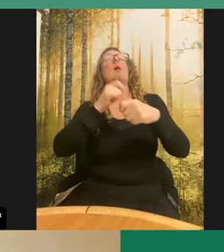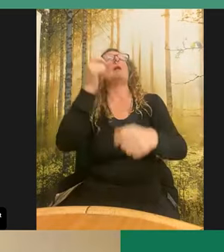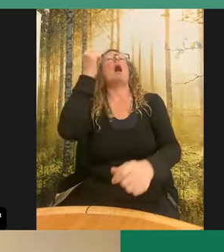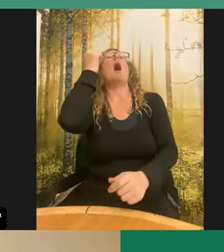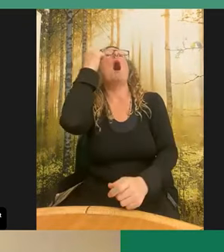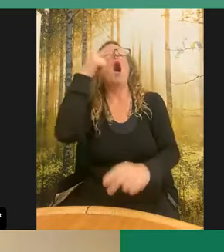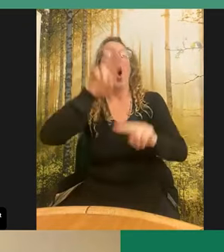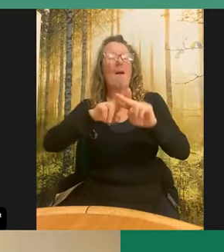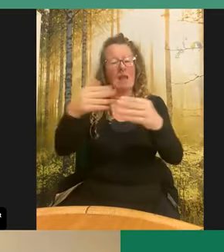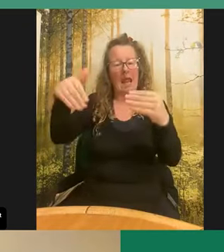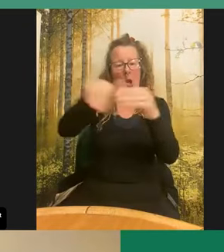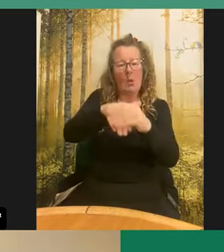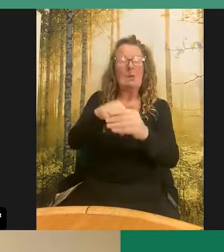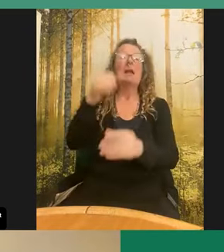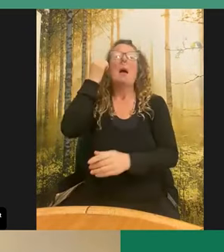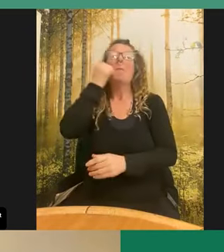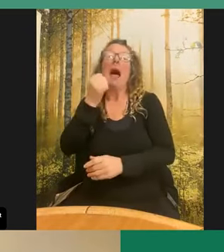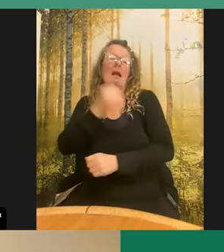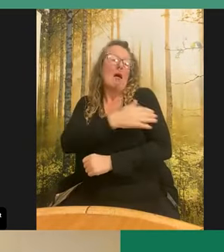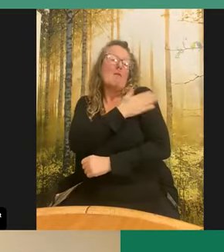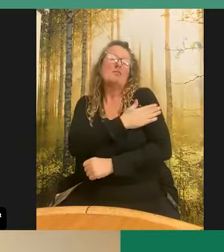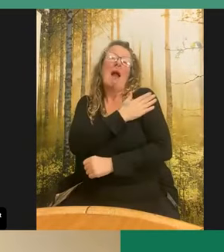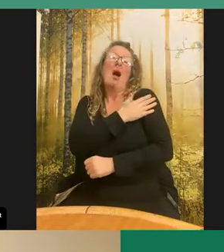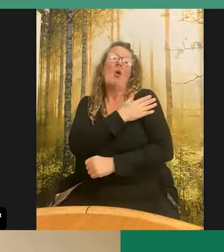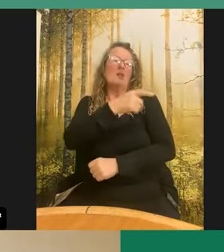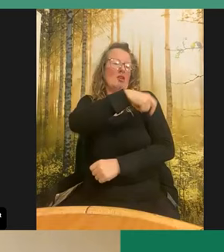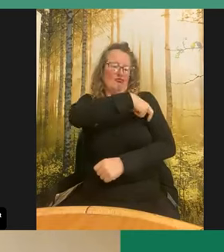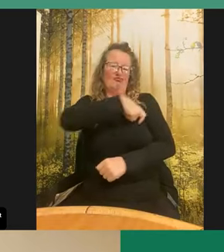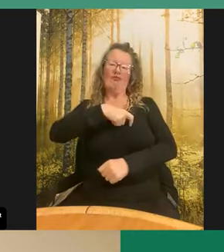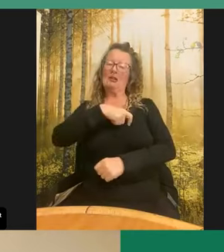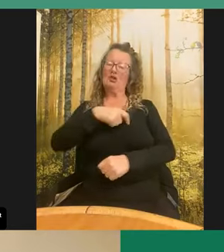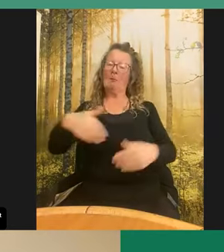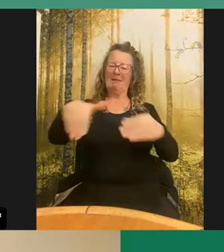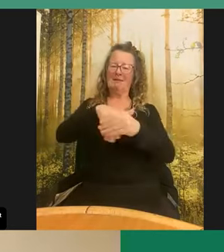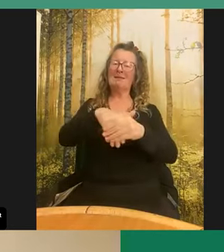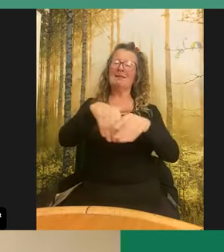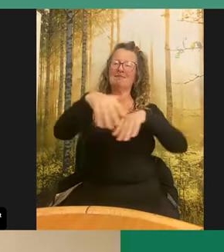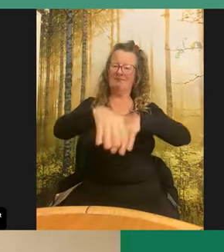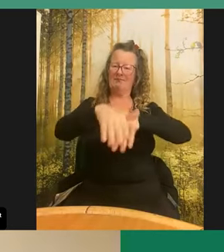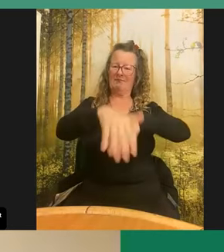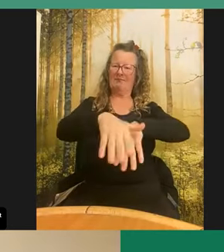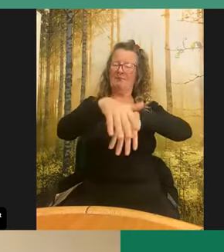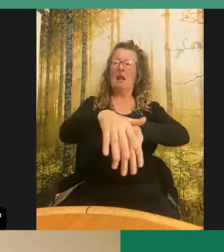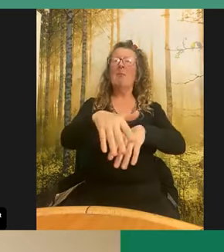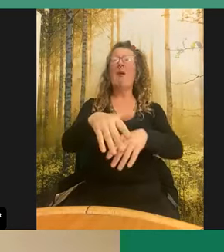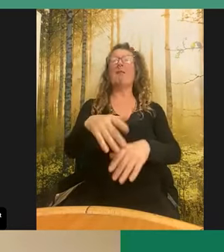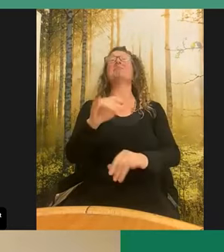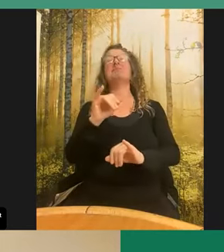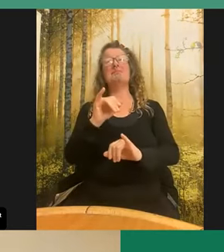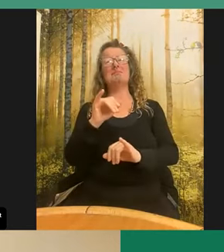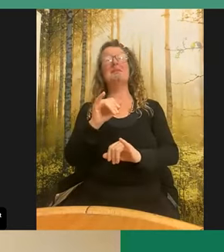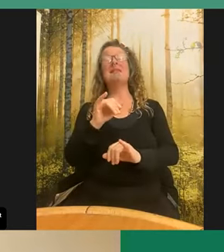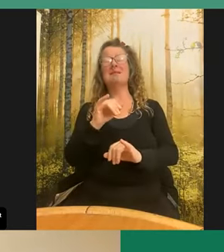including the Black and brown regiments, but it's just absolutely a disservice that hasn't happened in school. But we have to also bear in mind